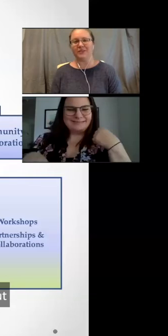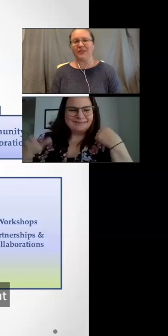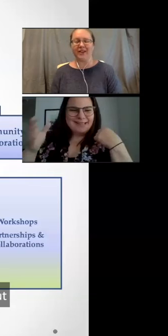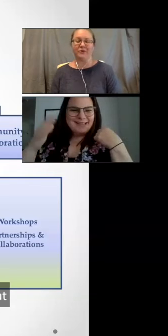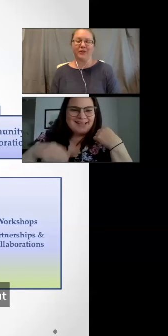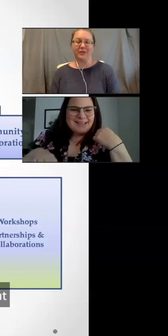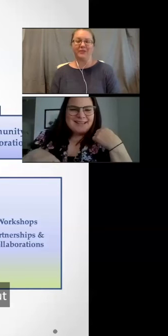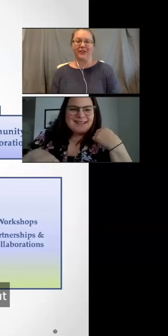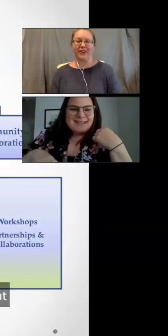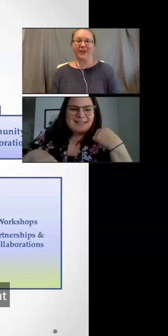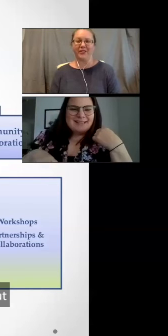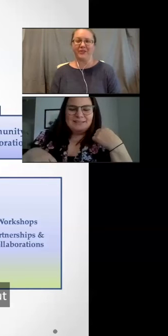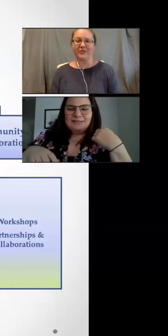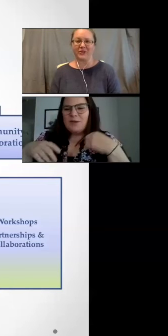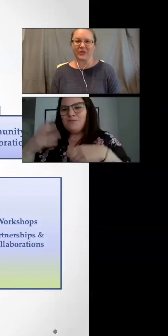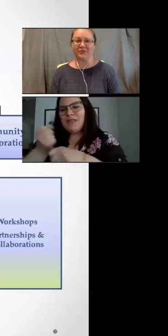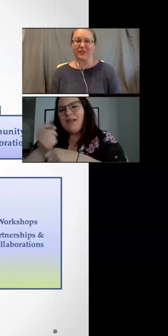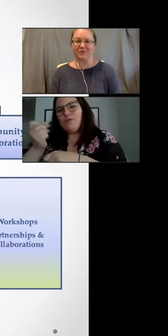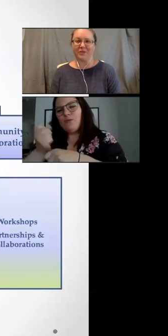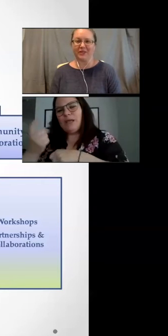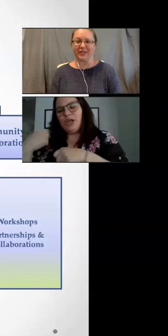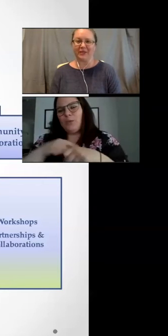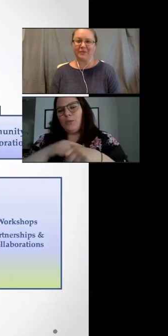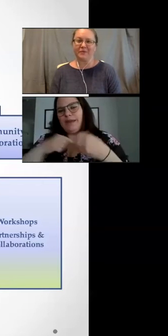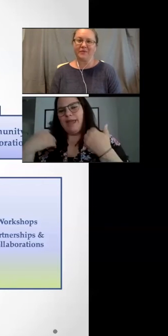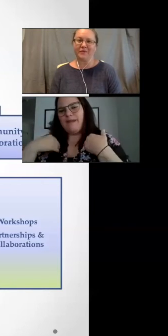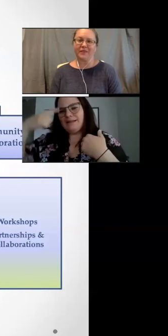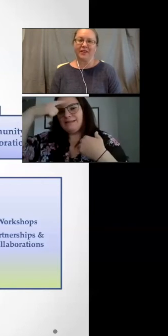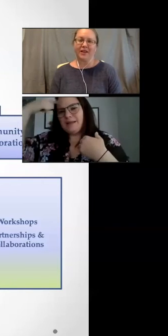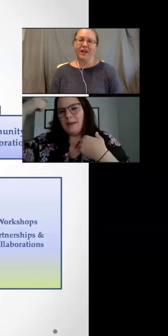responsive, and we work very hard to ensure that flexibility.